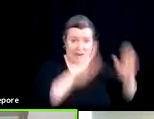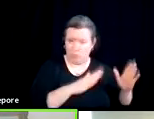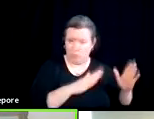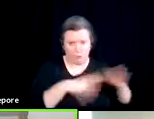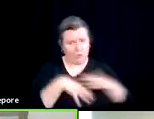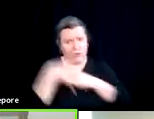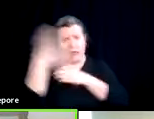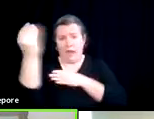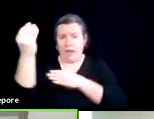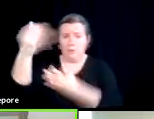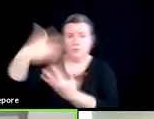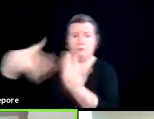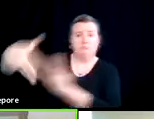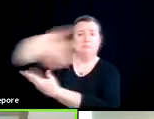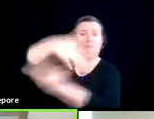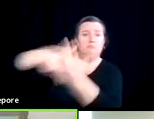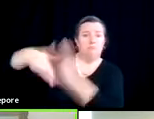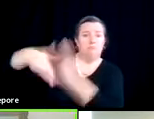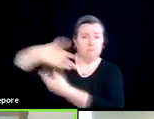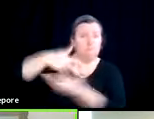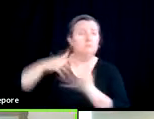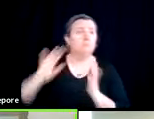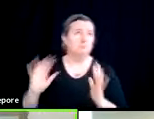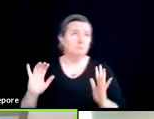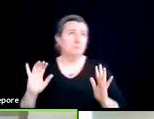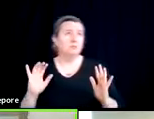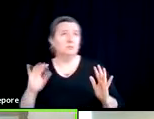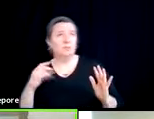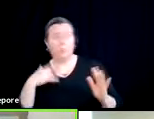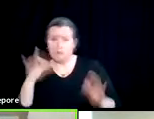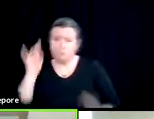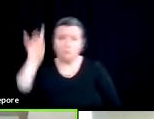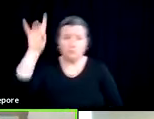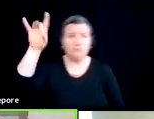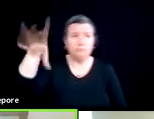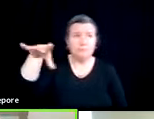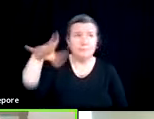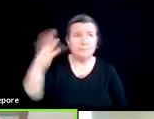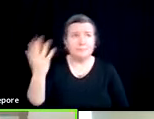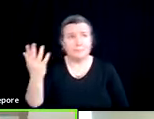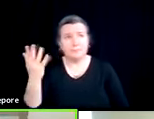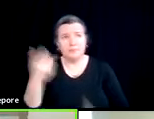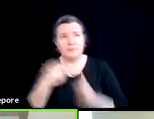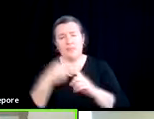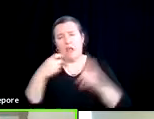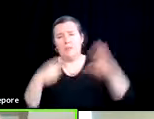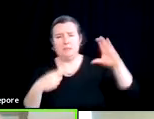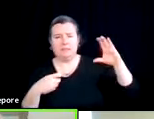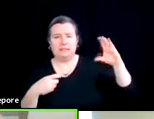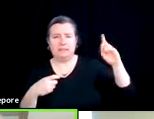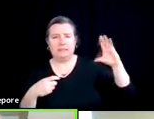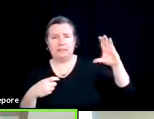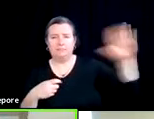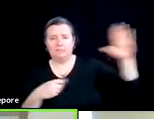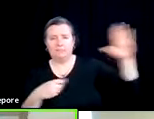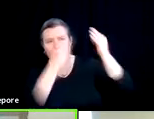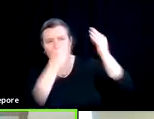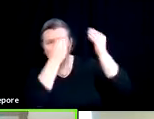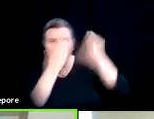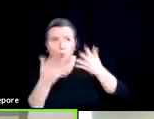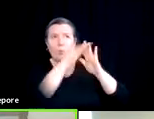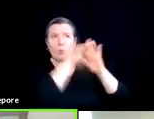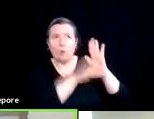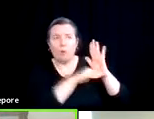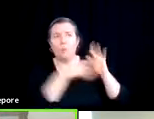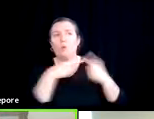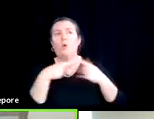In today's CDC Morbidity Mortality Weekly Report, they have a pre-release